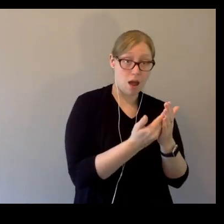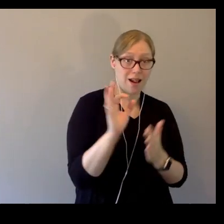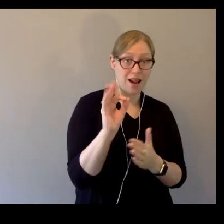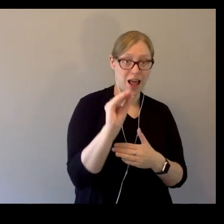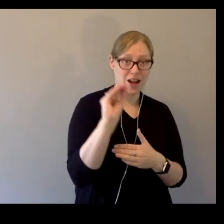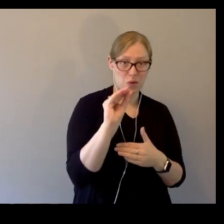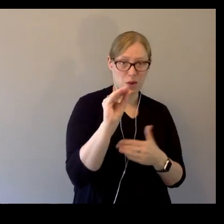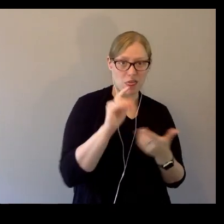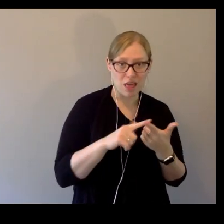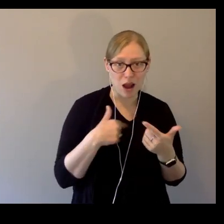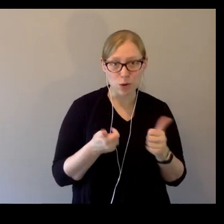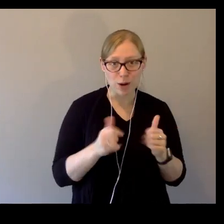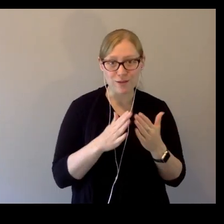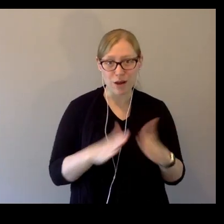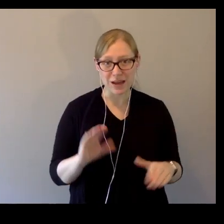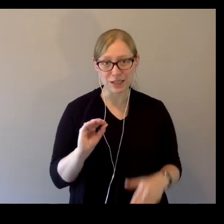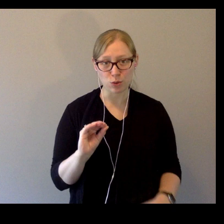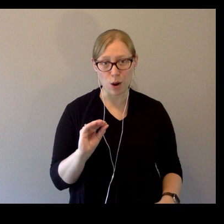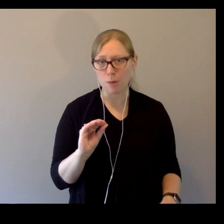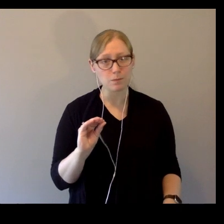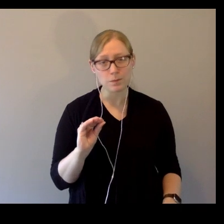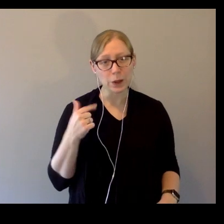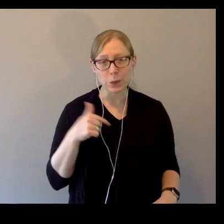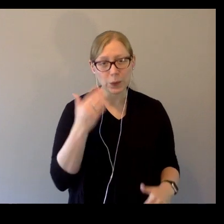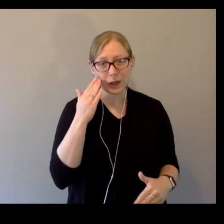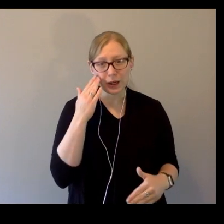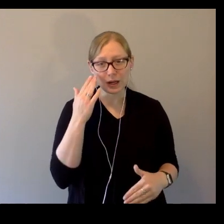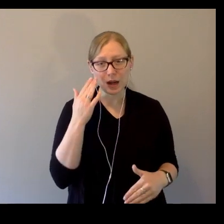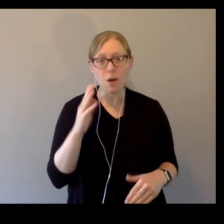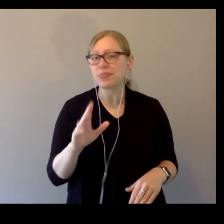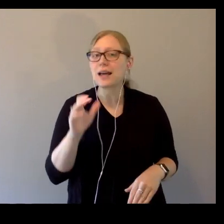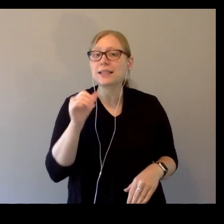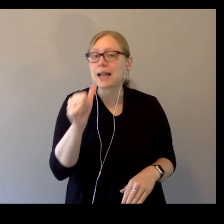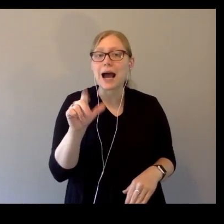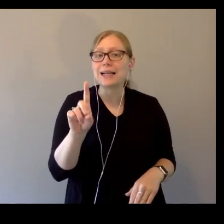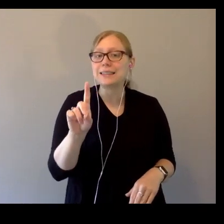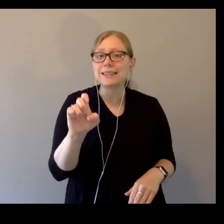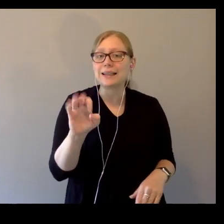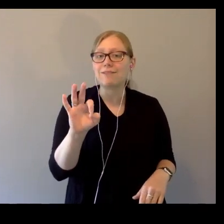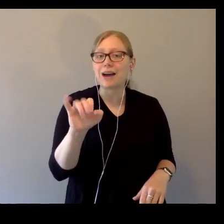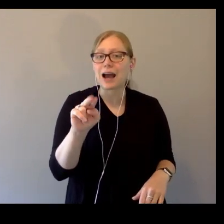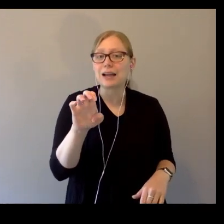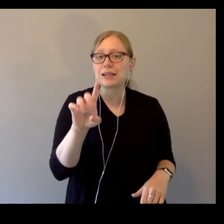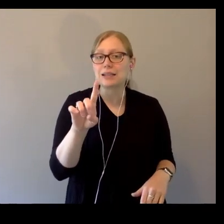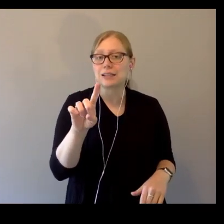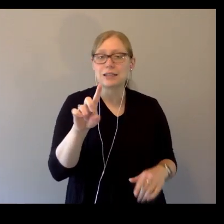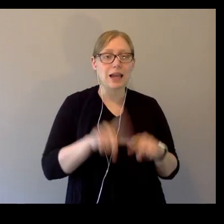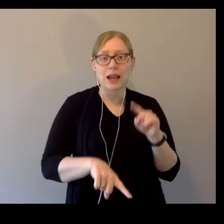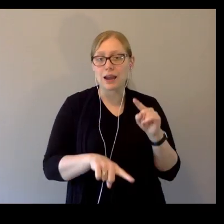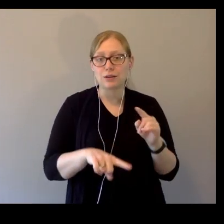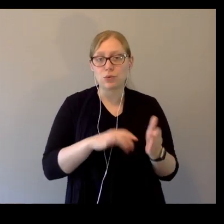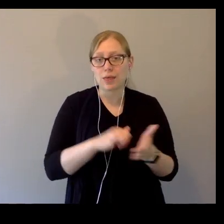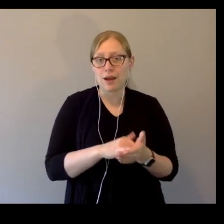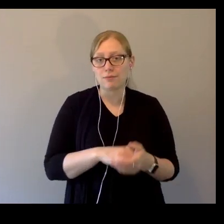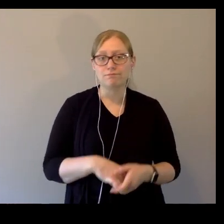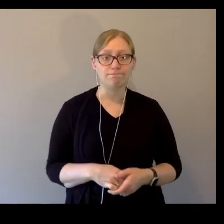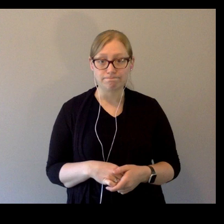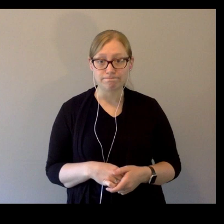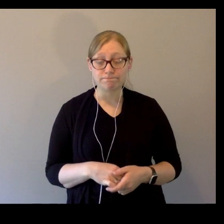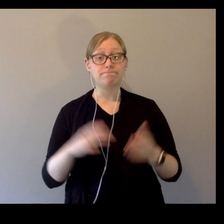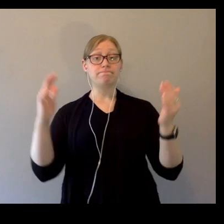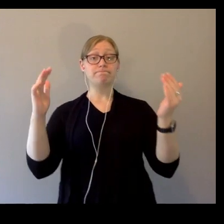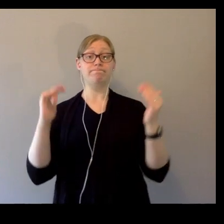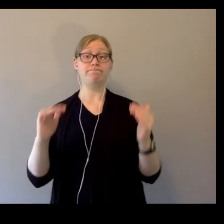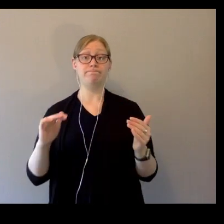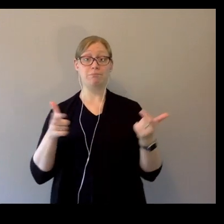trying to divide by 0, which we know is not defined in mathematics. All right, the next big idea we're going to talk about